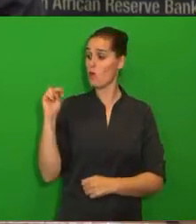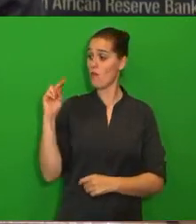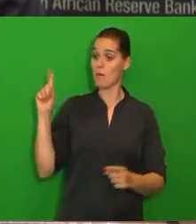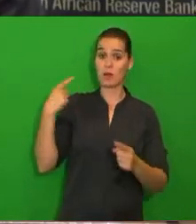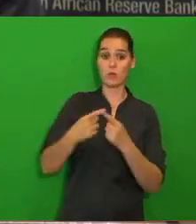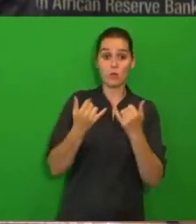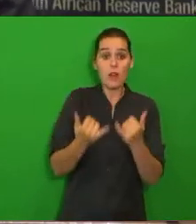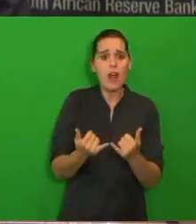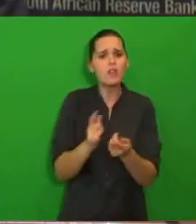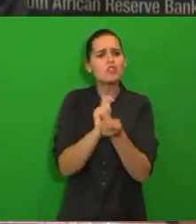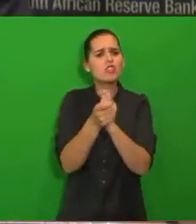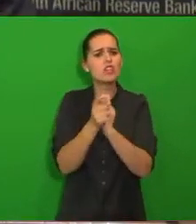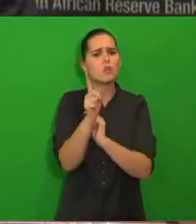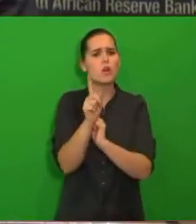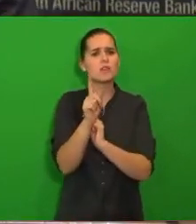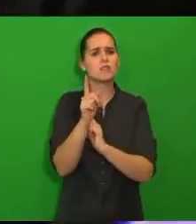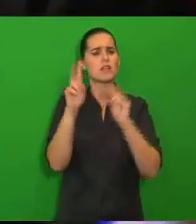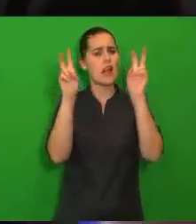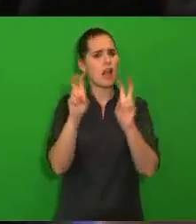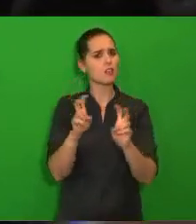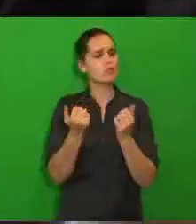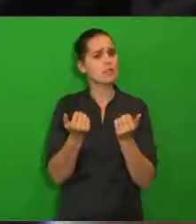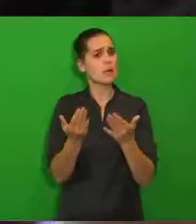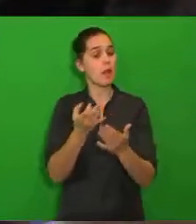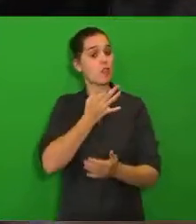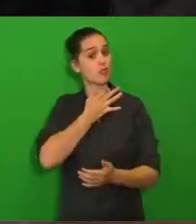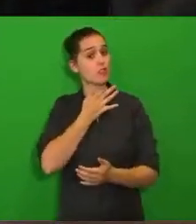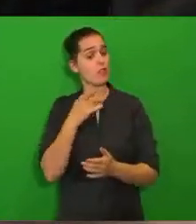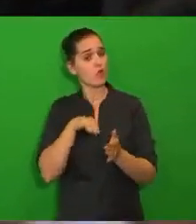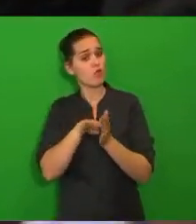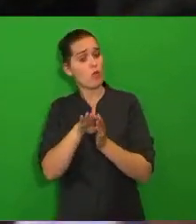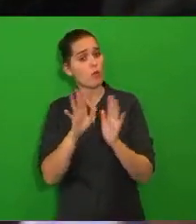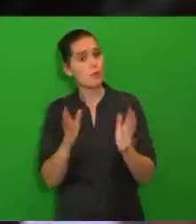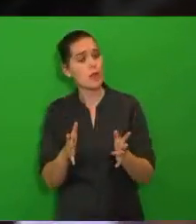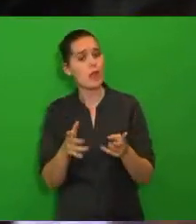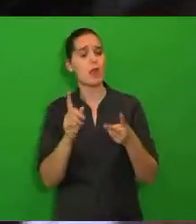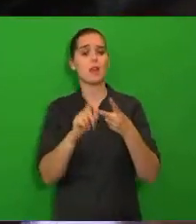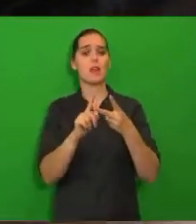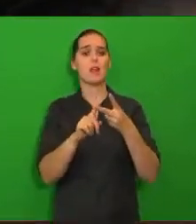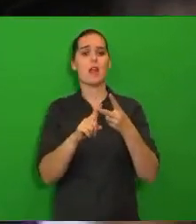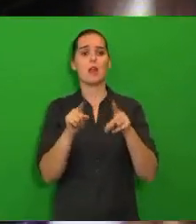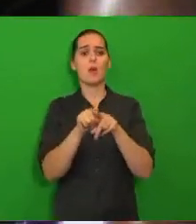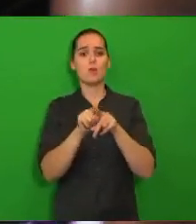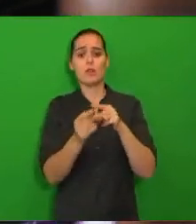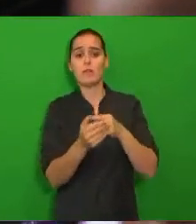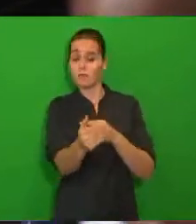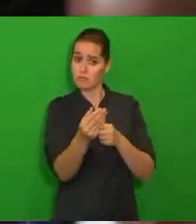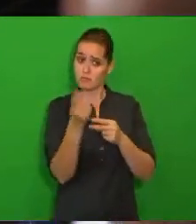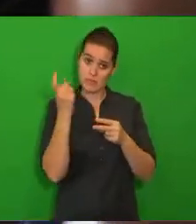to growth? Just the electricity supply risk to growth? How much scope for further easing?